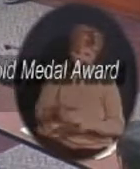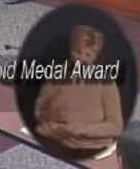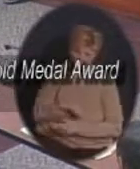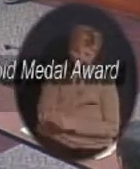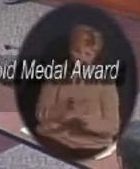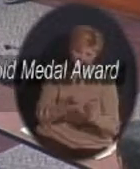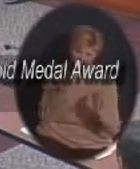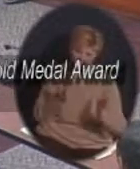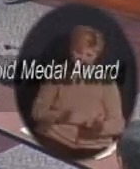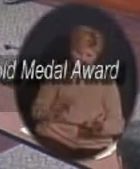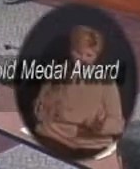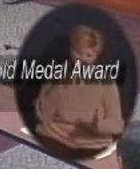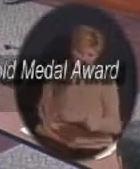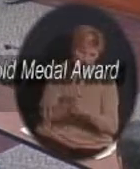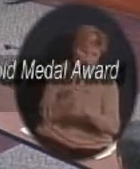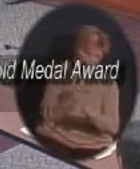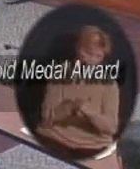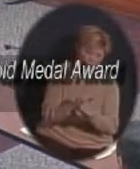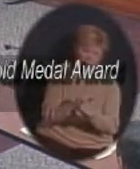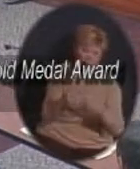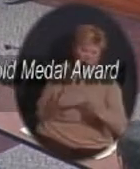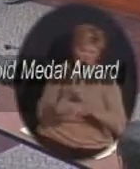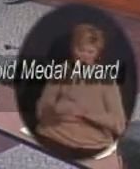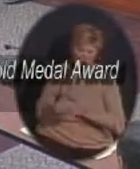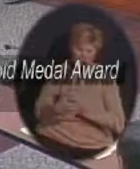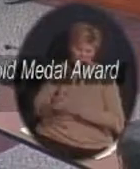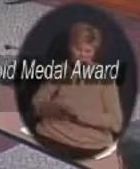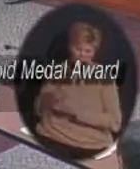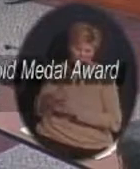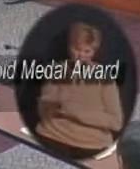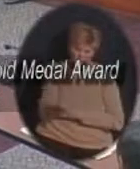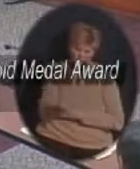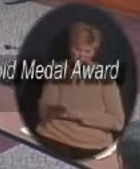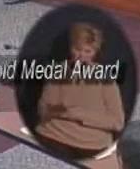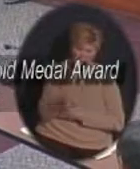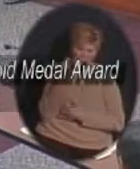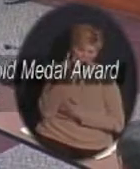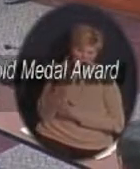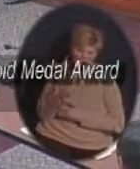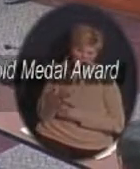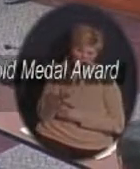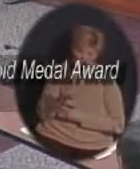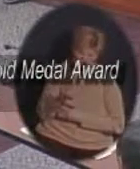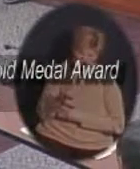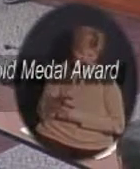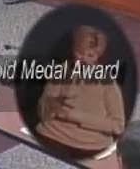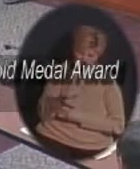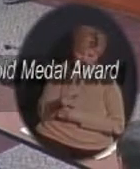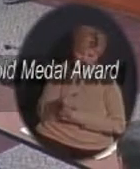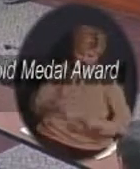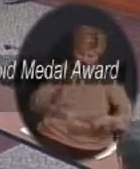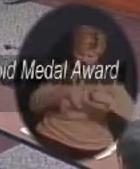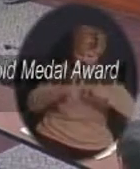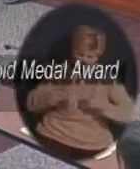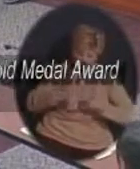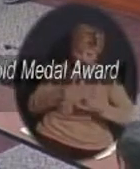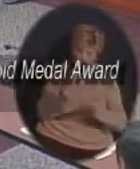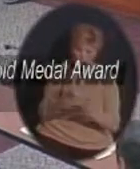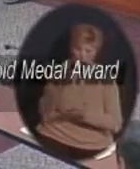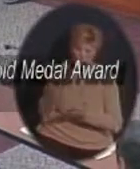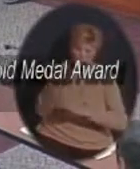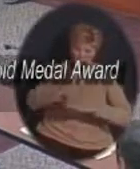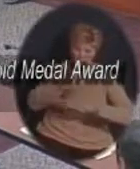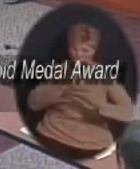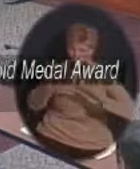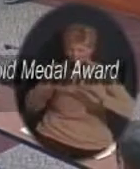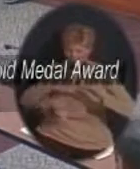many other educational ratings, the Gold Medal Award is earned by a focus on results, primarily test scores and graduation